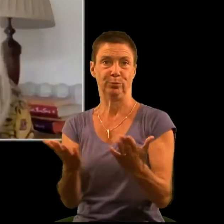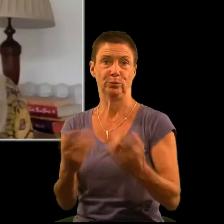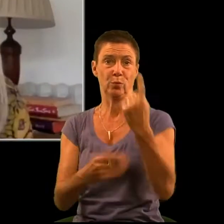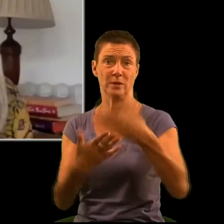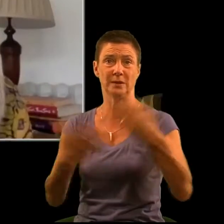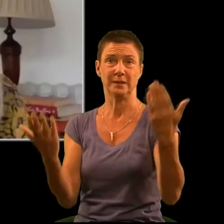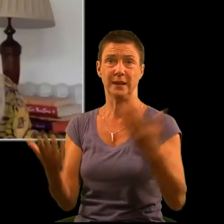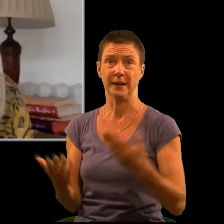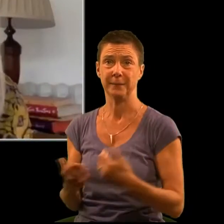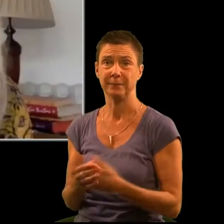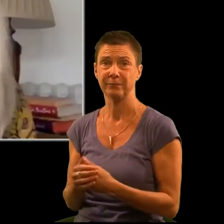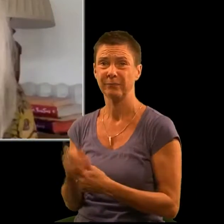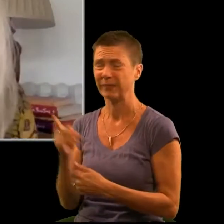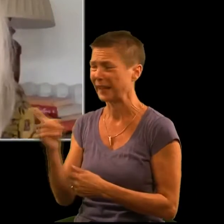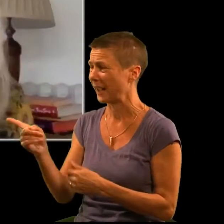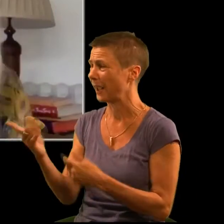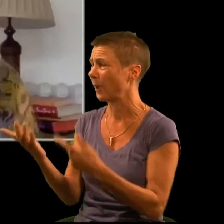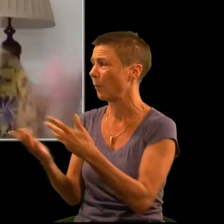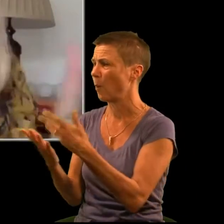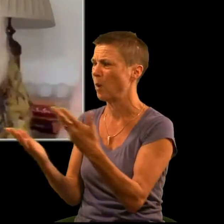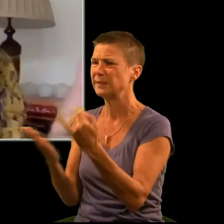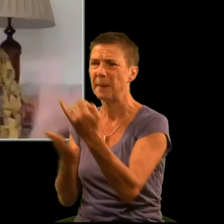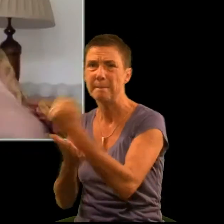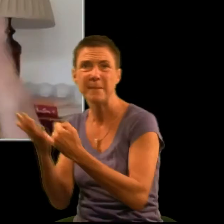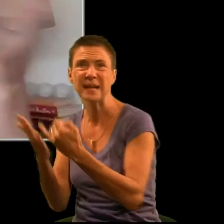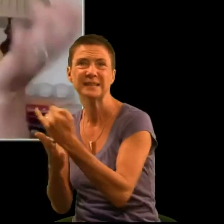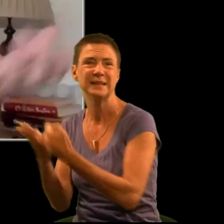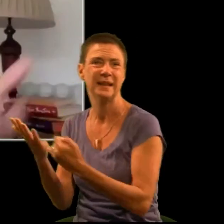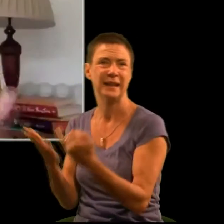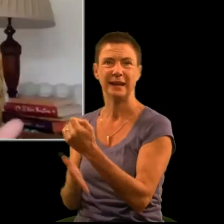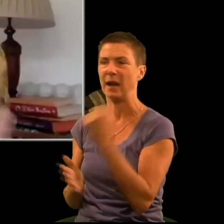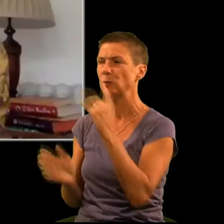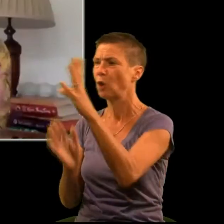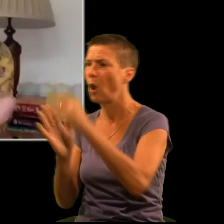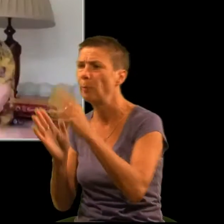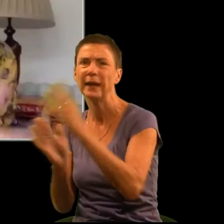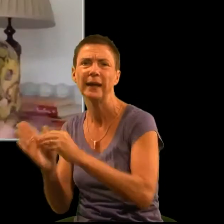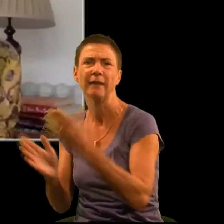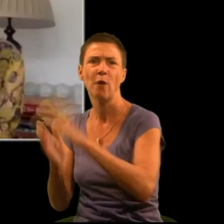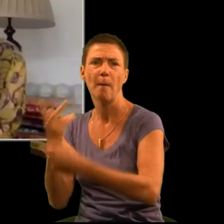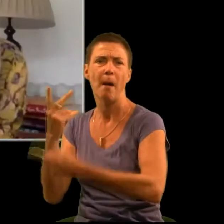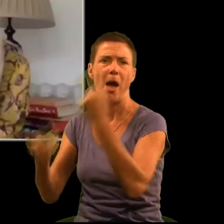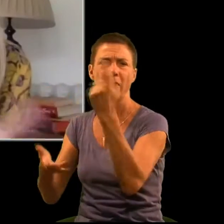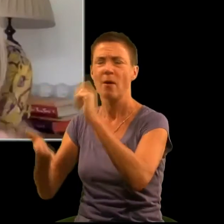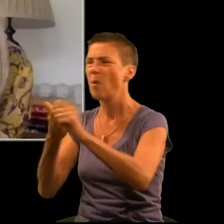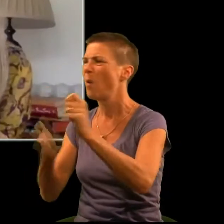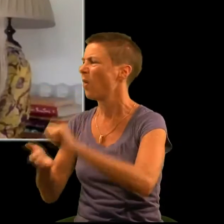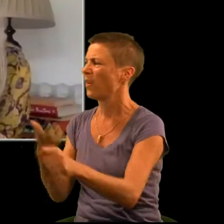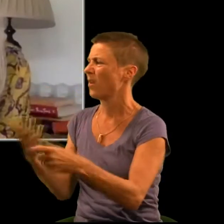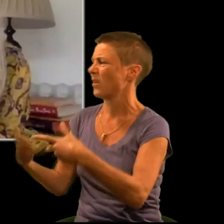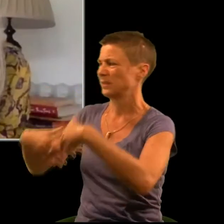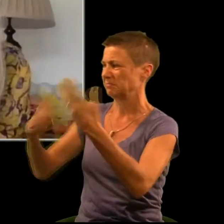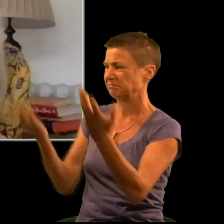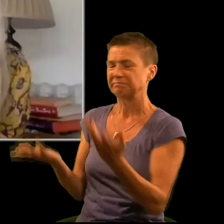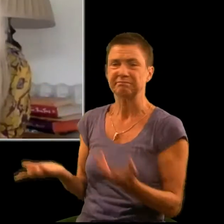highly derivative of Enid Blyton, which was book. So just write what you would want to read.